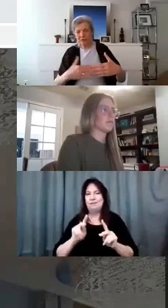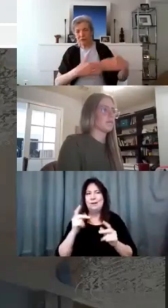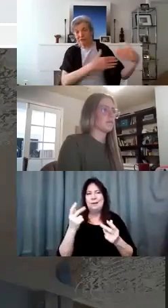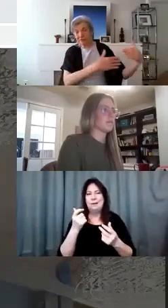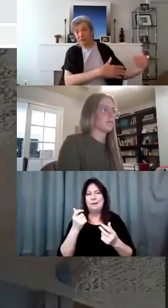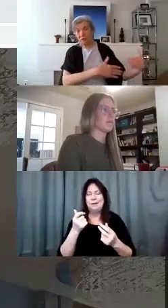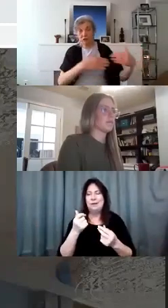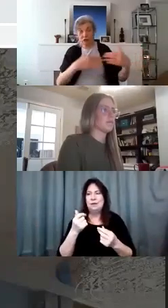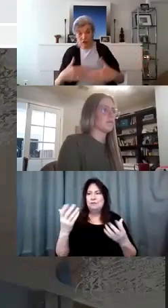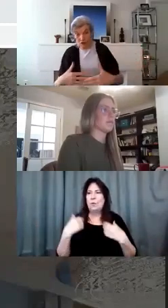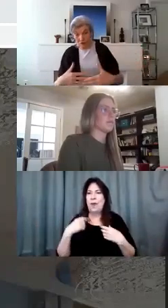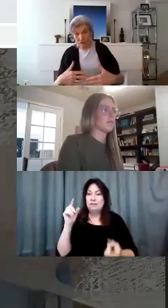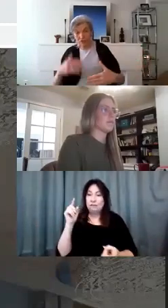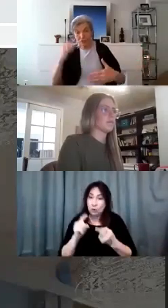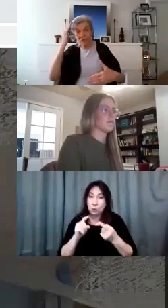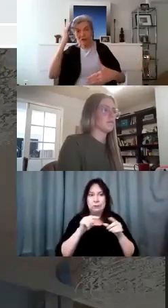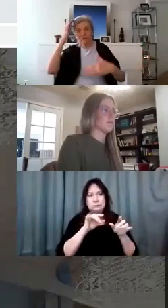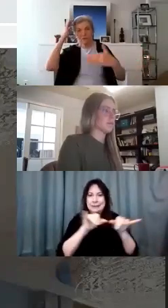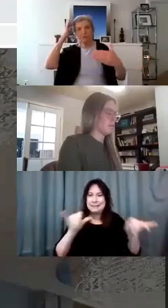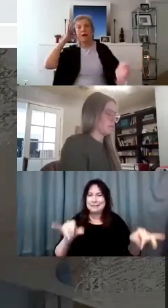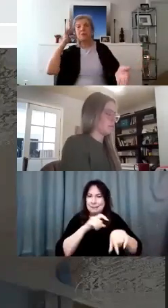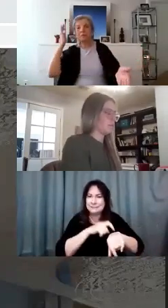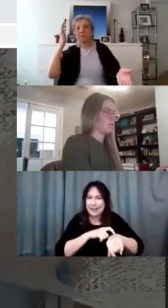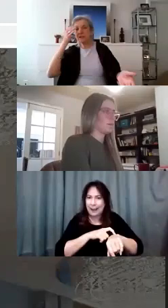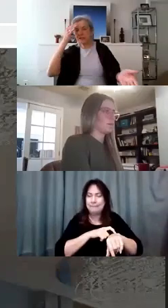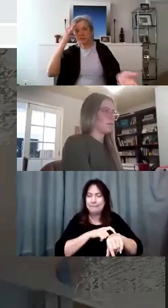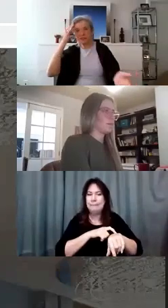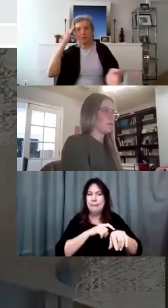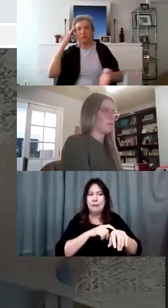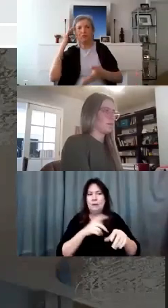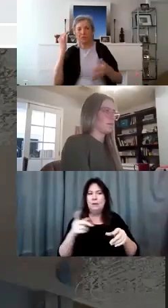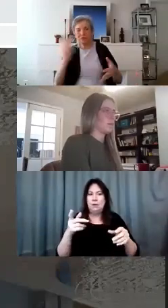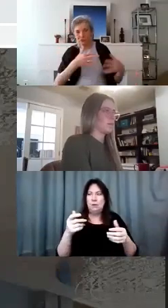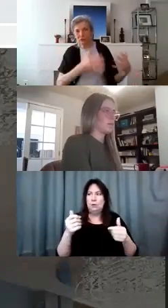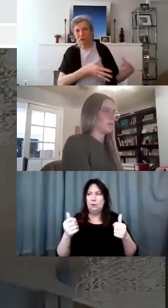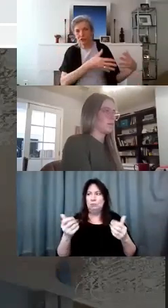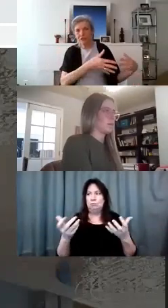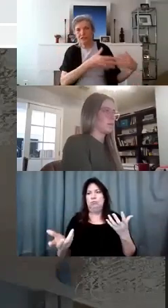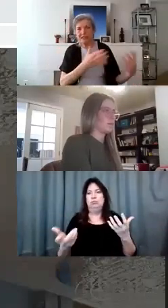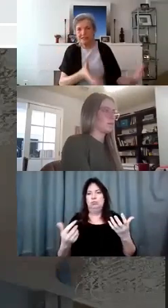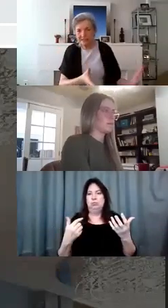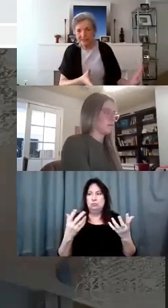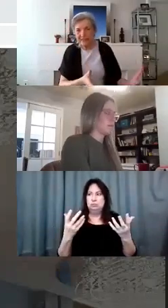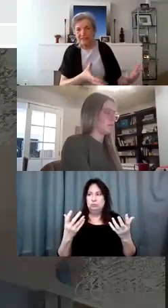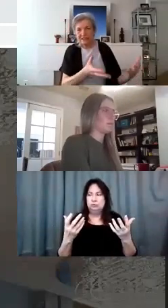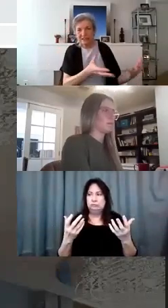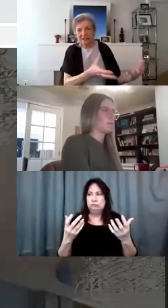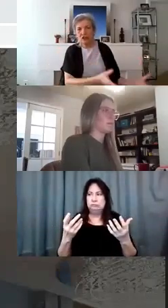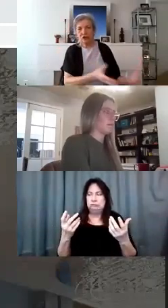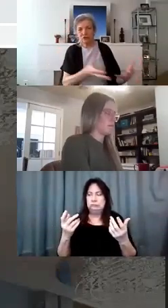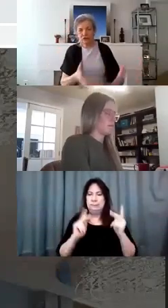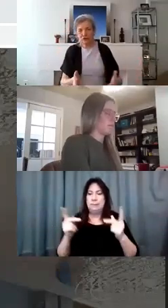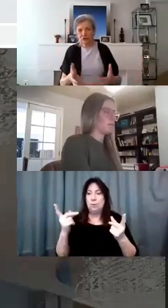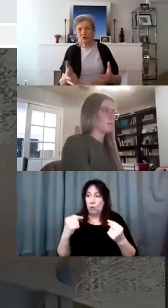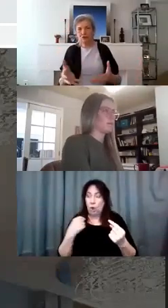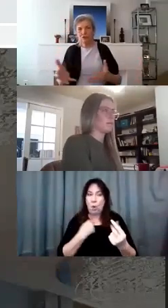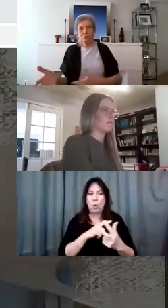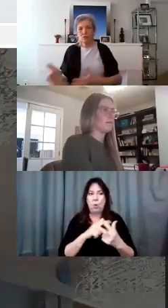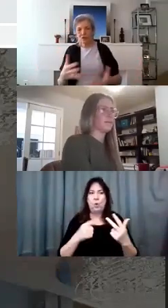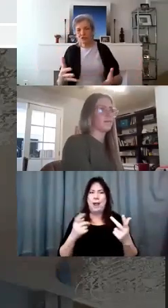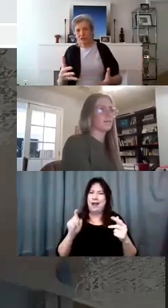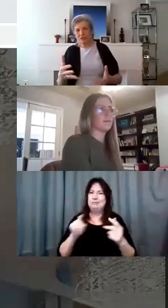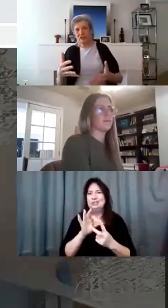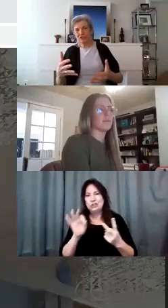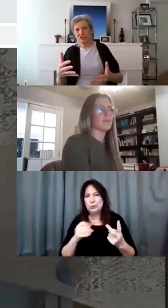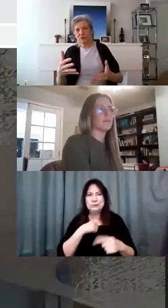if you have fewer concurrents, you up the probability that someone or the attendee can go to